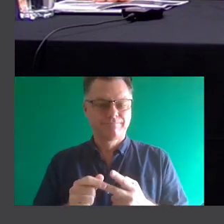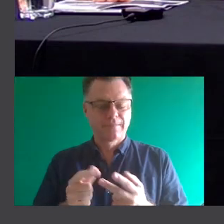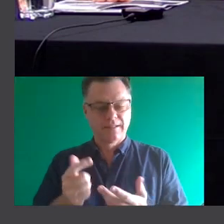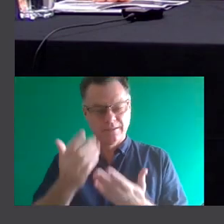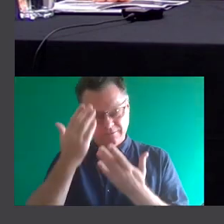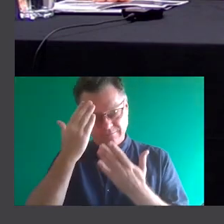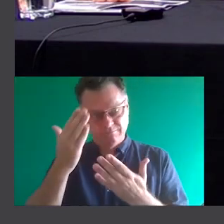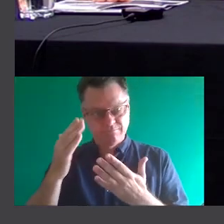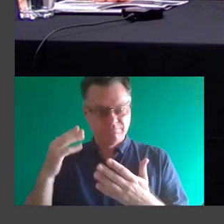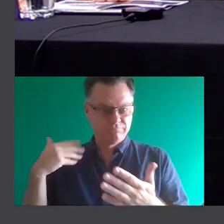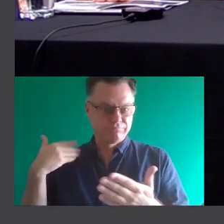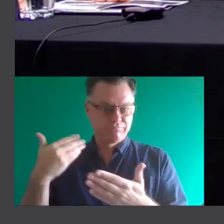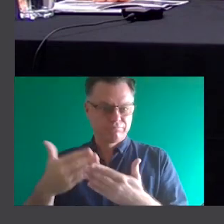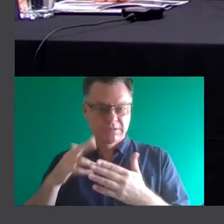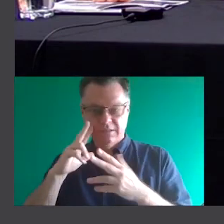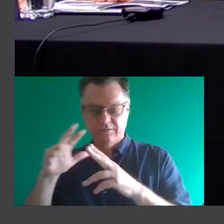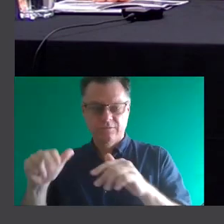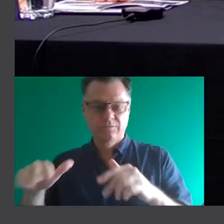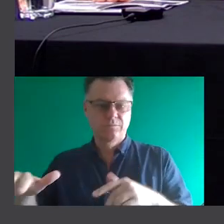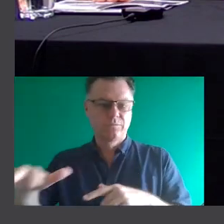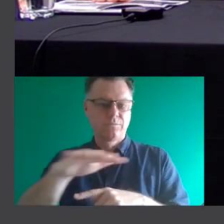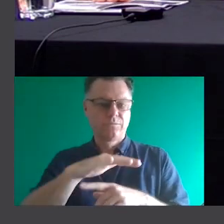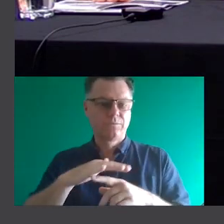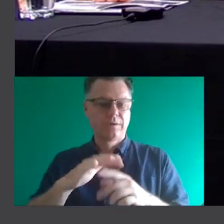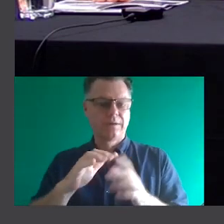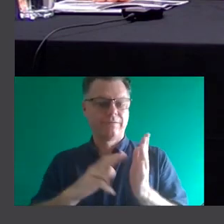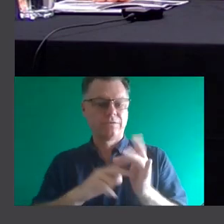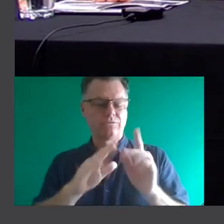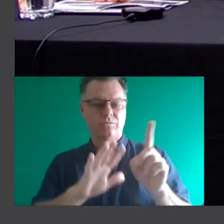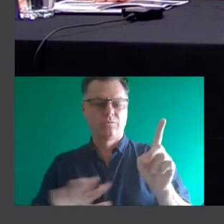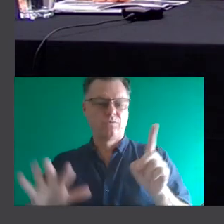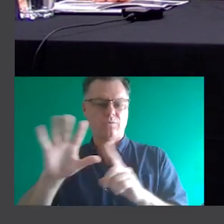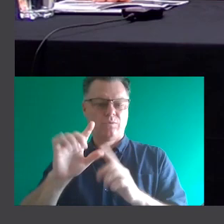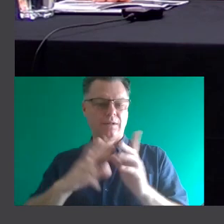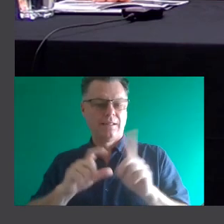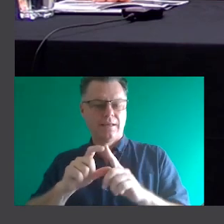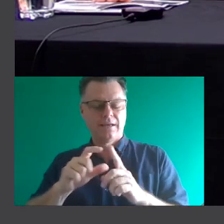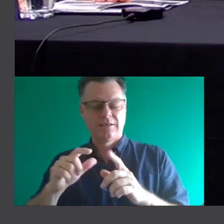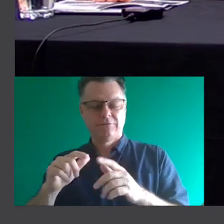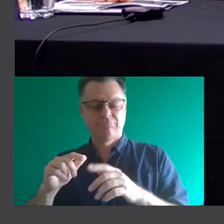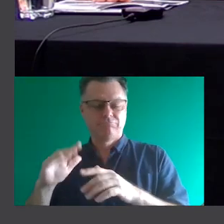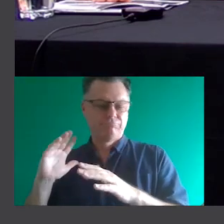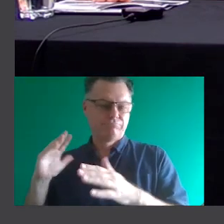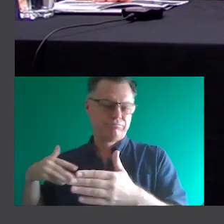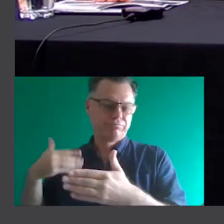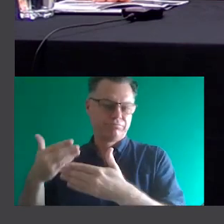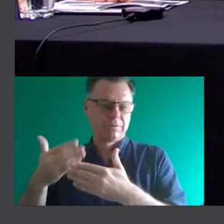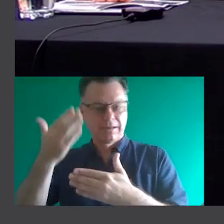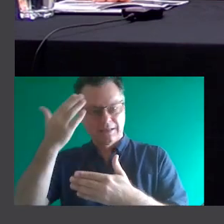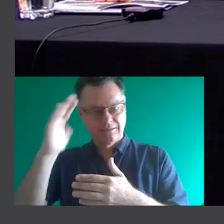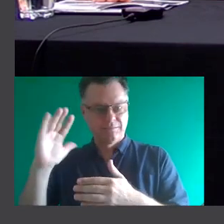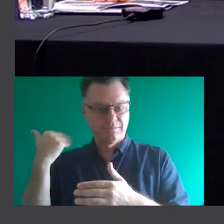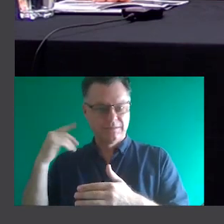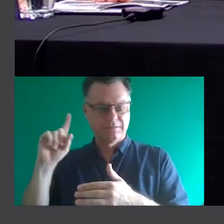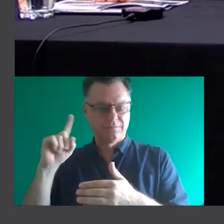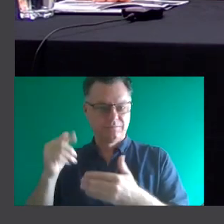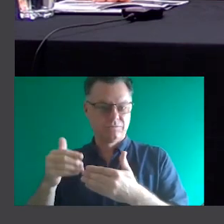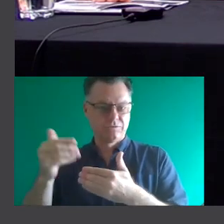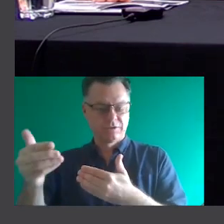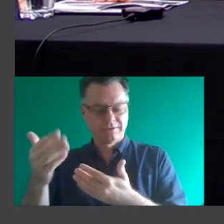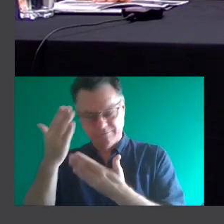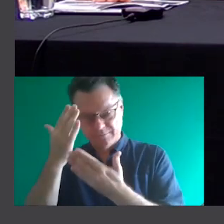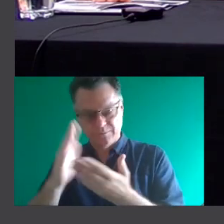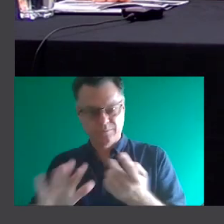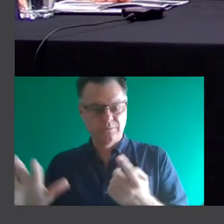I also respectfully acknowledge the traditional custodians of the lands and waterways across Victoria and pay respect